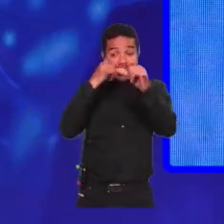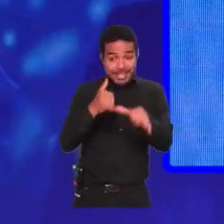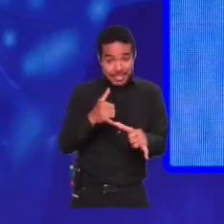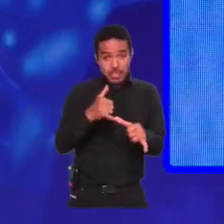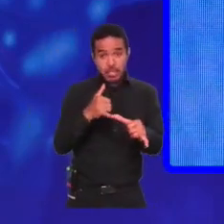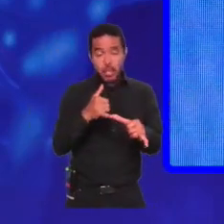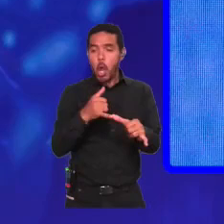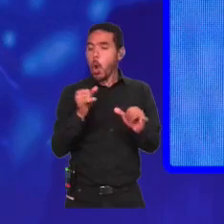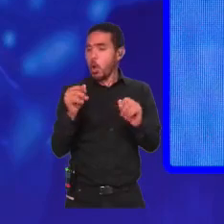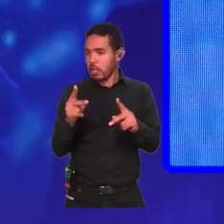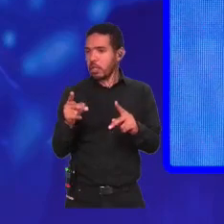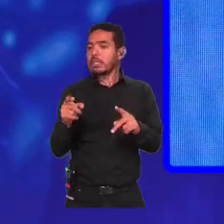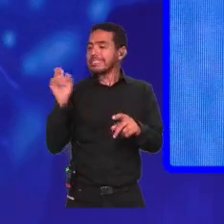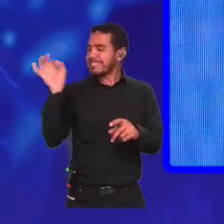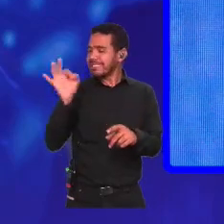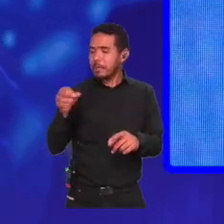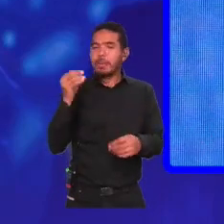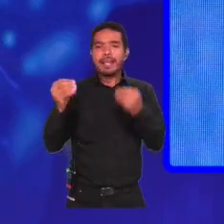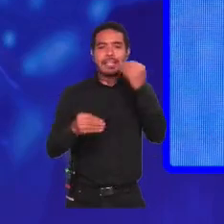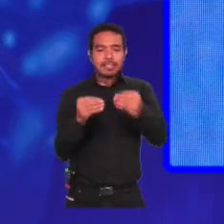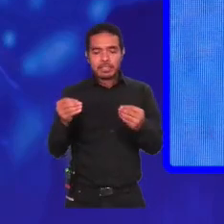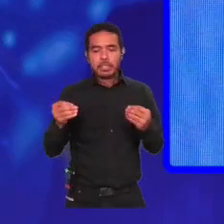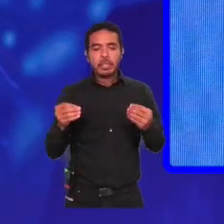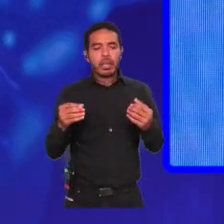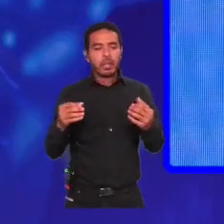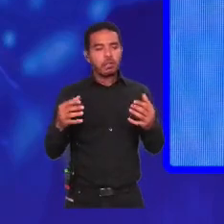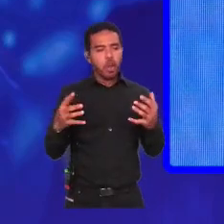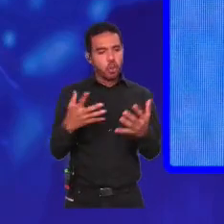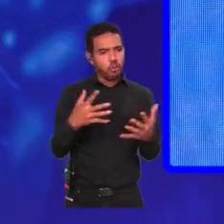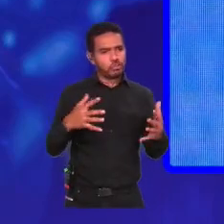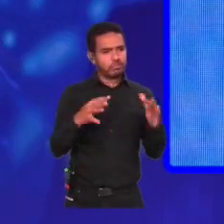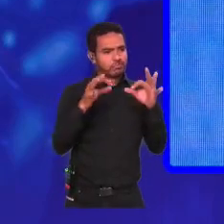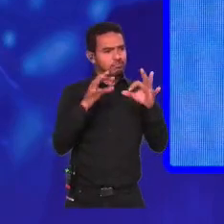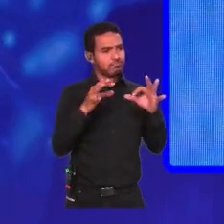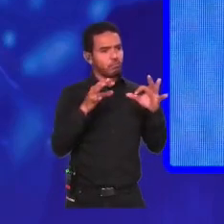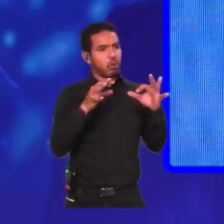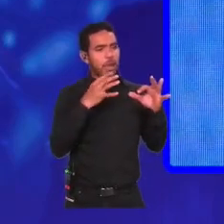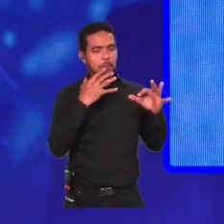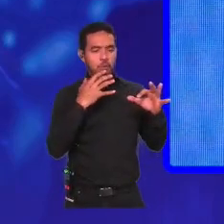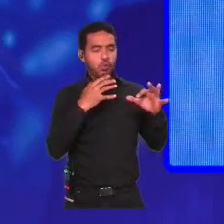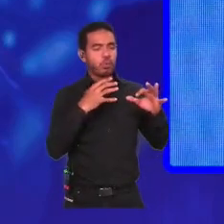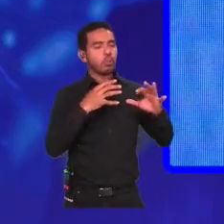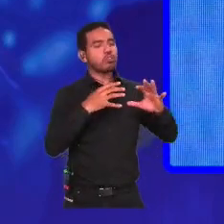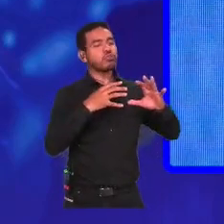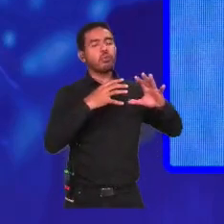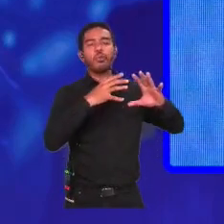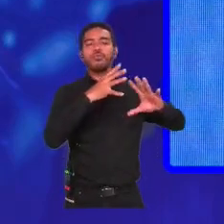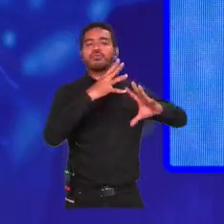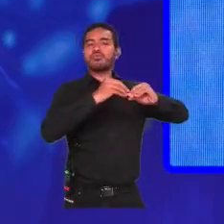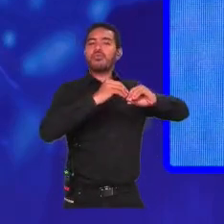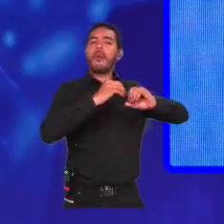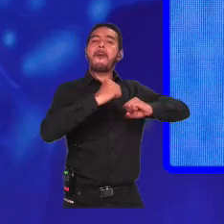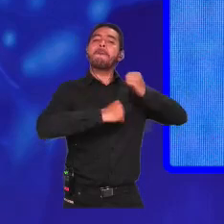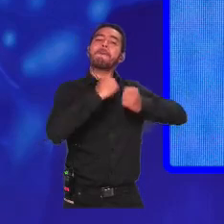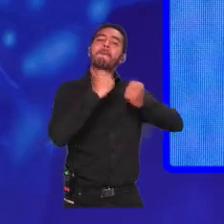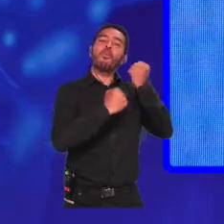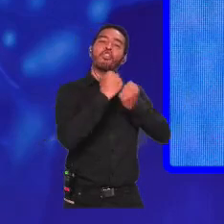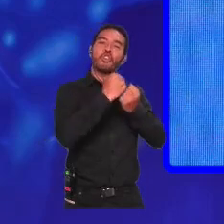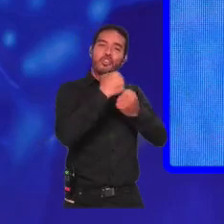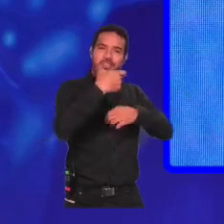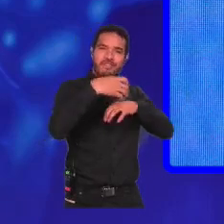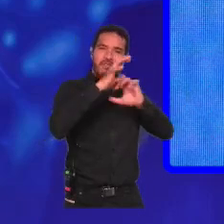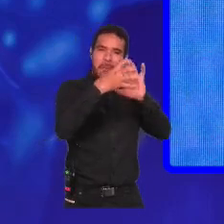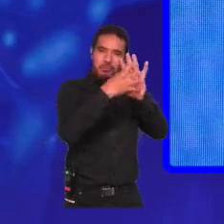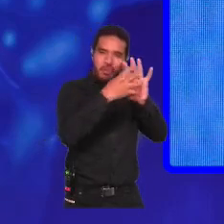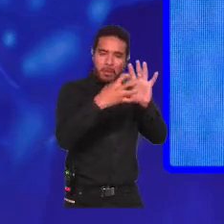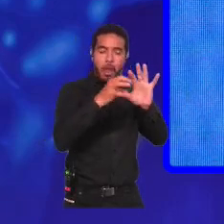those are going to be core things. Hey, learn how to work in an engine. That's going to be a core part. Industry professional, look at GDC, look at all the talks that are out there and say, okay,